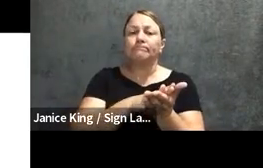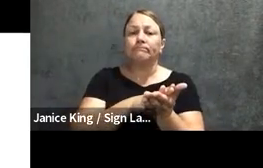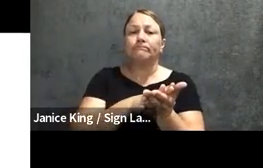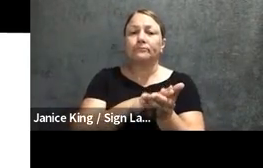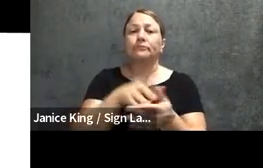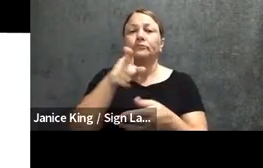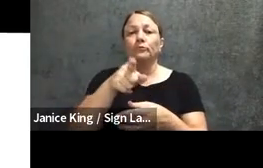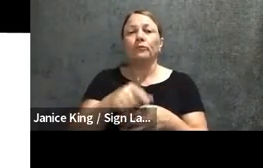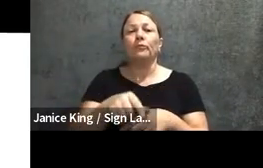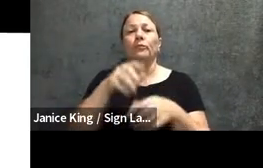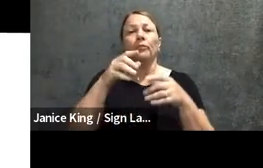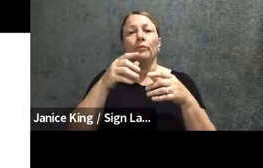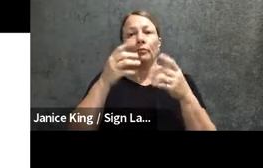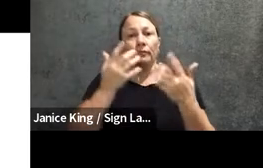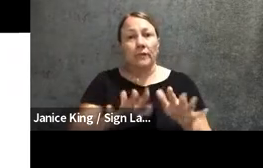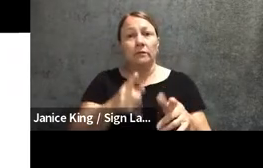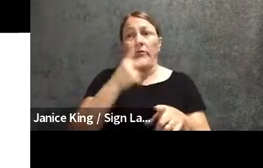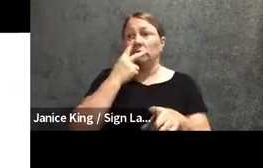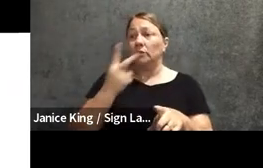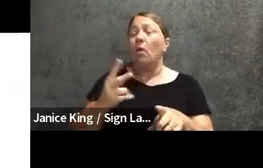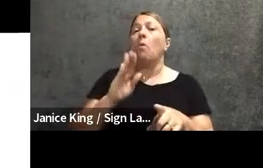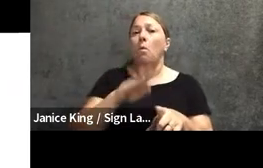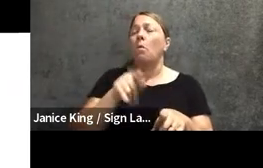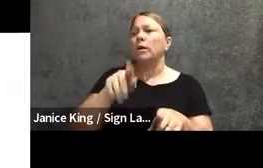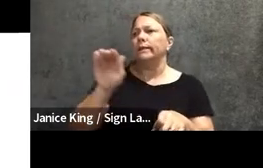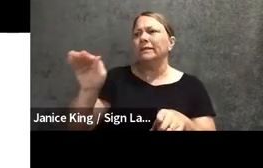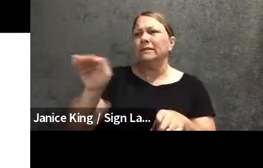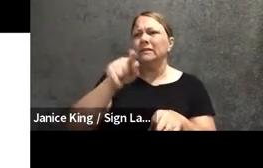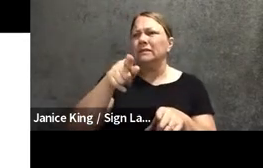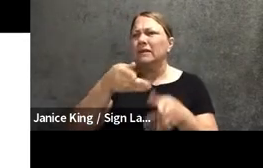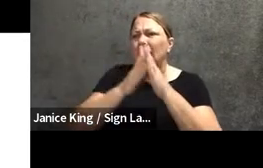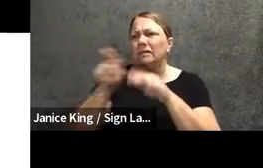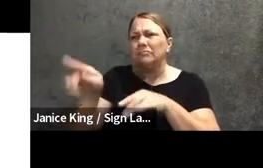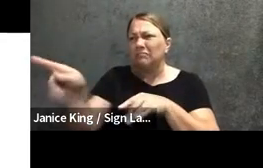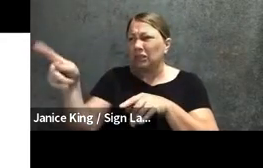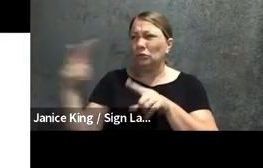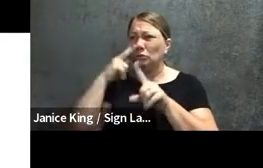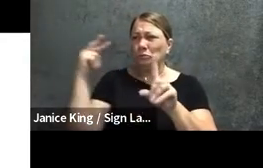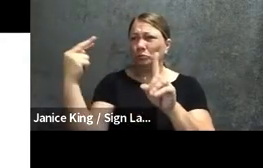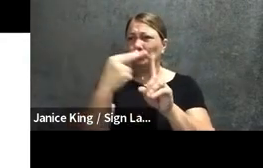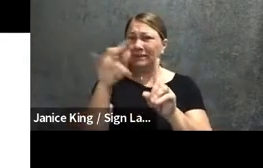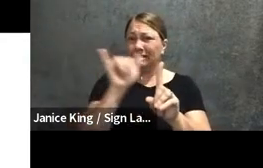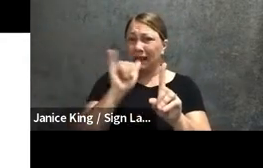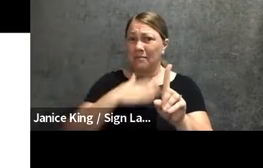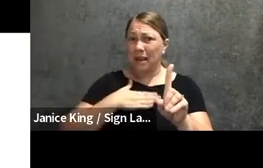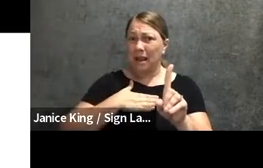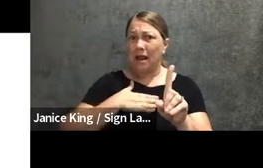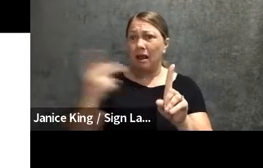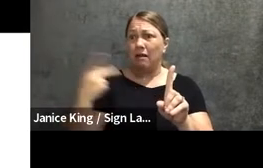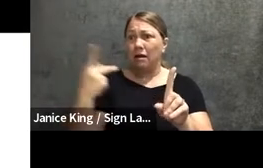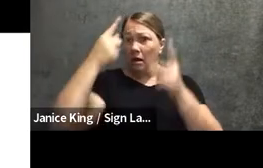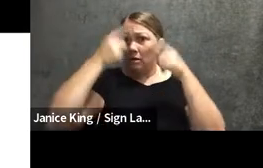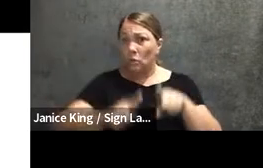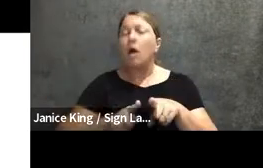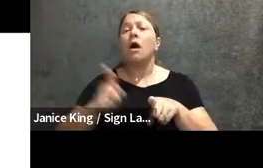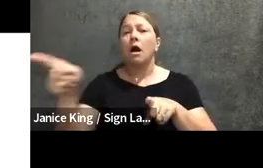talk to those witnesses, make sure they agree with your perspective before enlisting them to be a witness in your complaint. In other words, make sure that they're going to